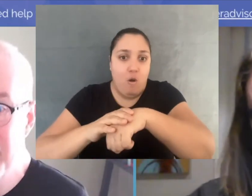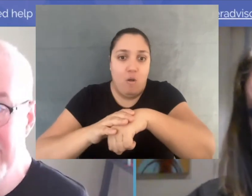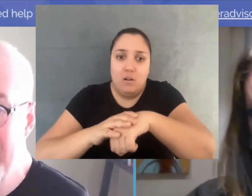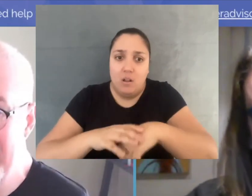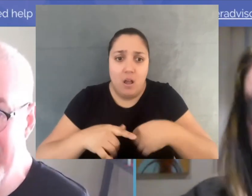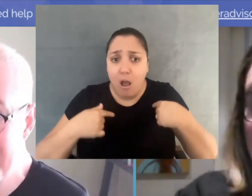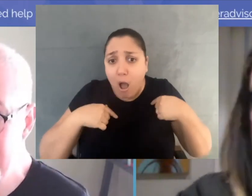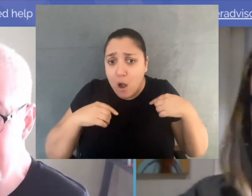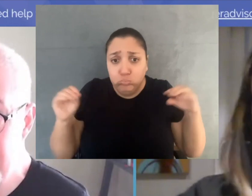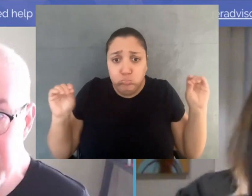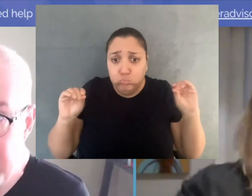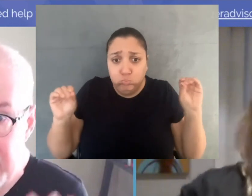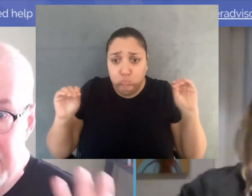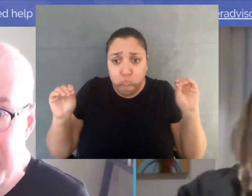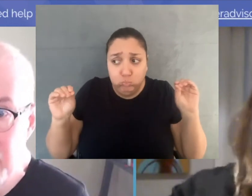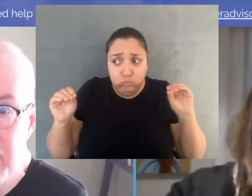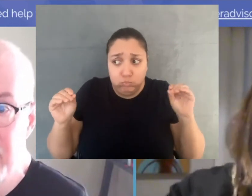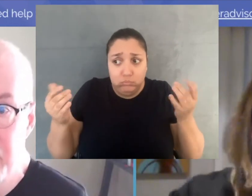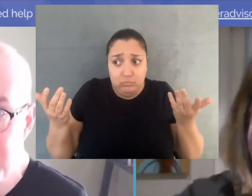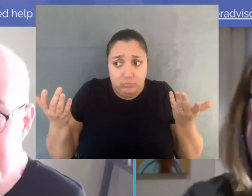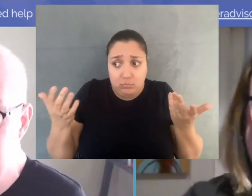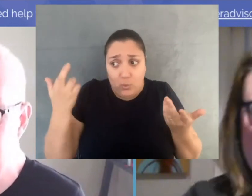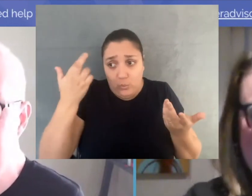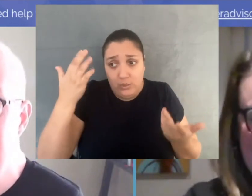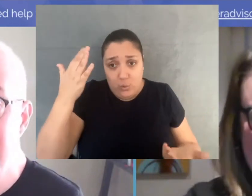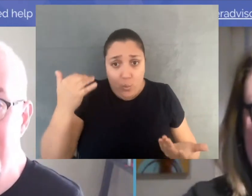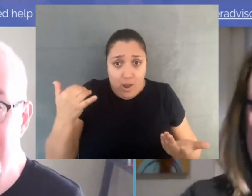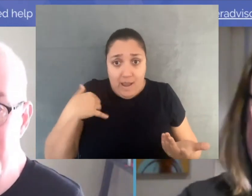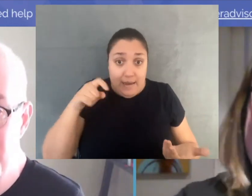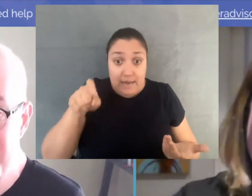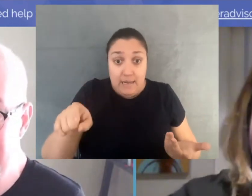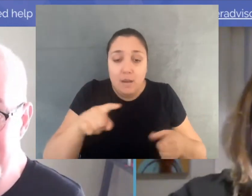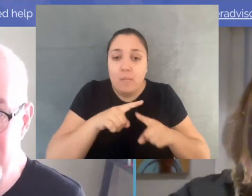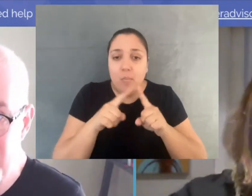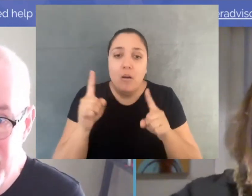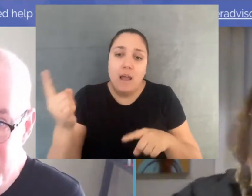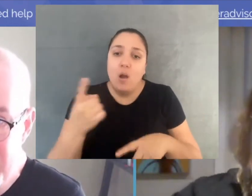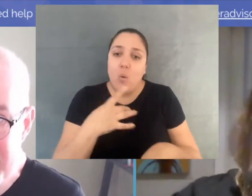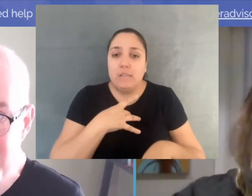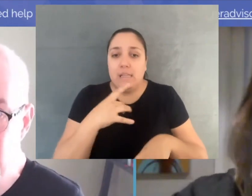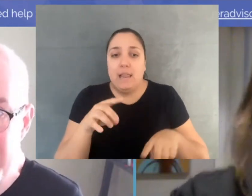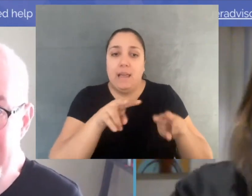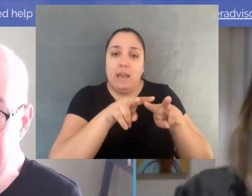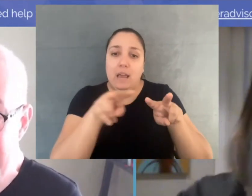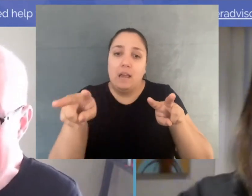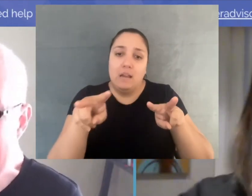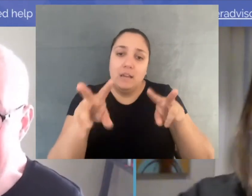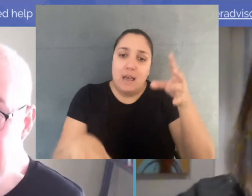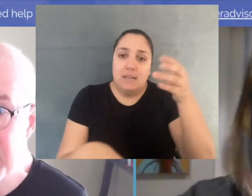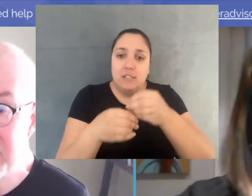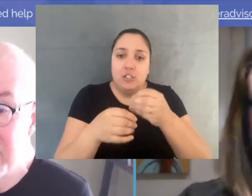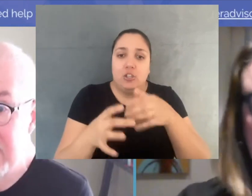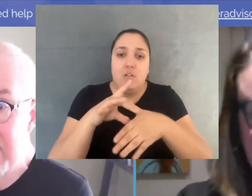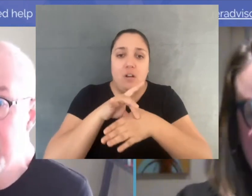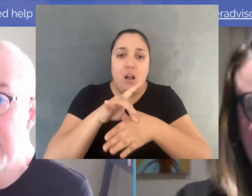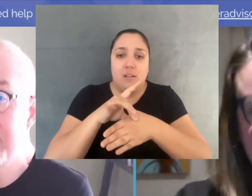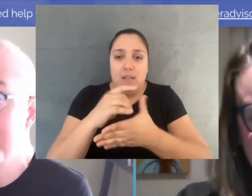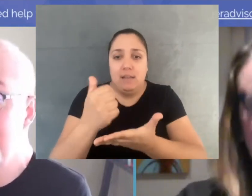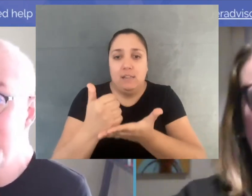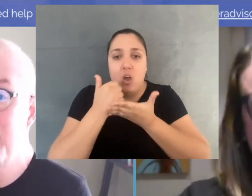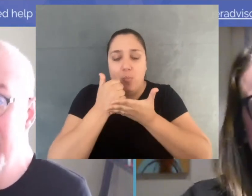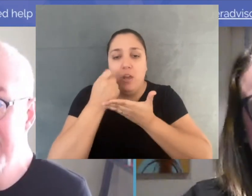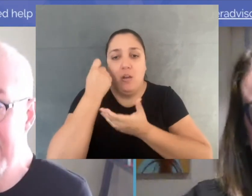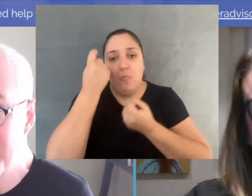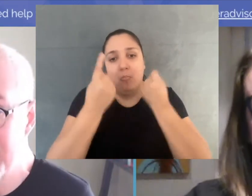I always turn it on. It doesn't matter. And I don't have any particular, reasons why I would need it, but I just like it because